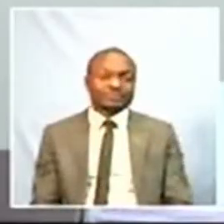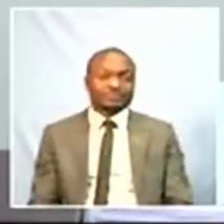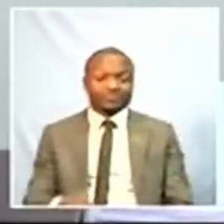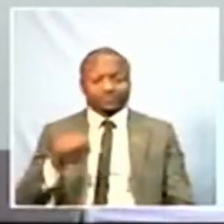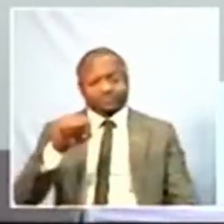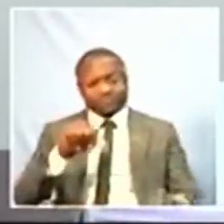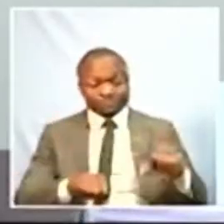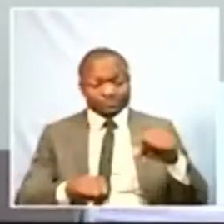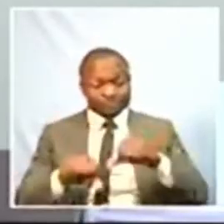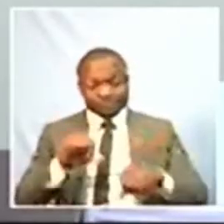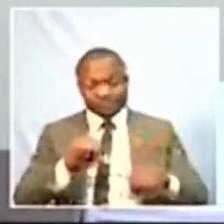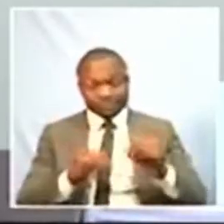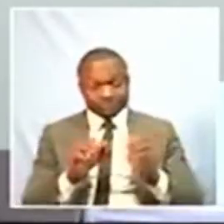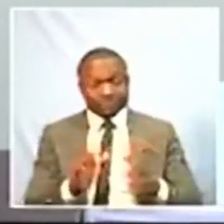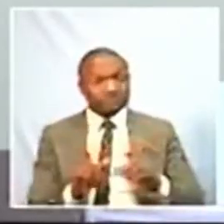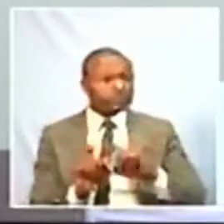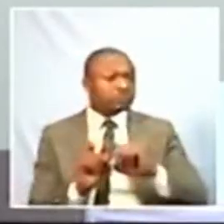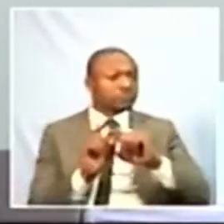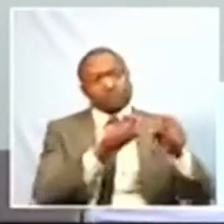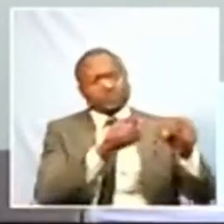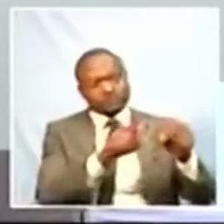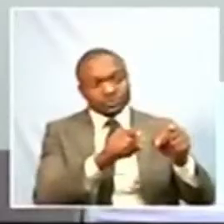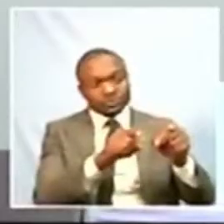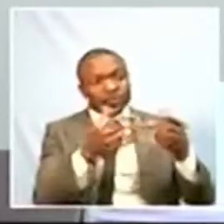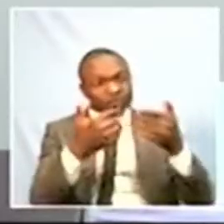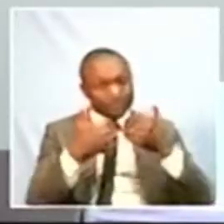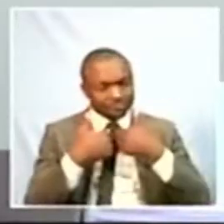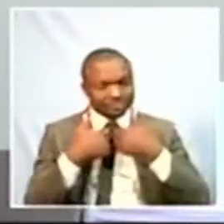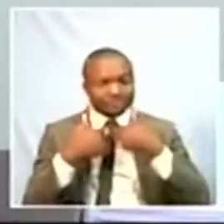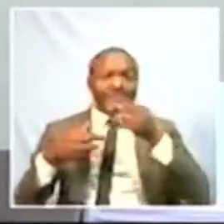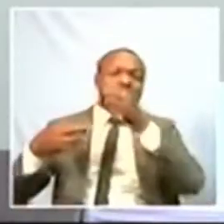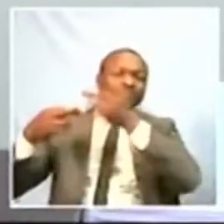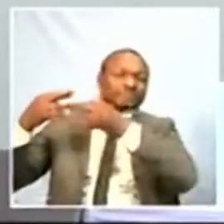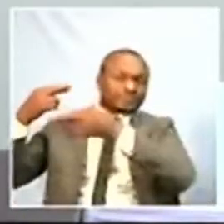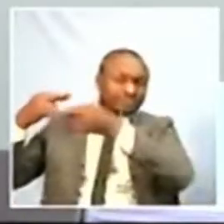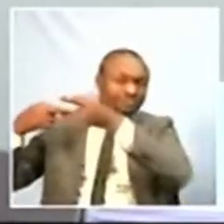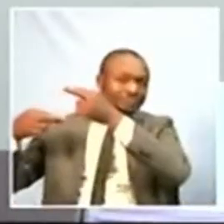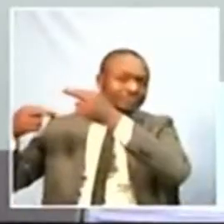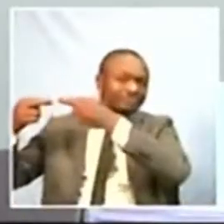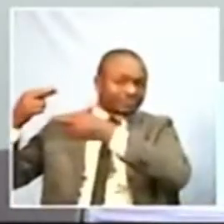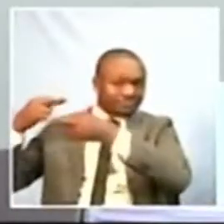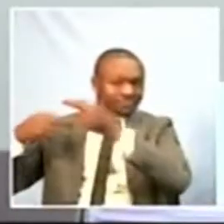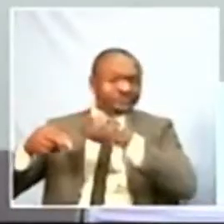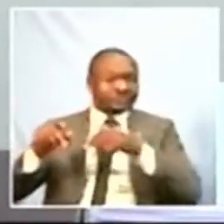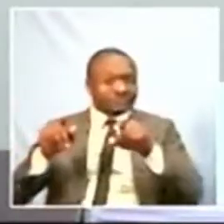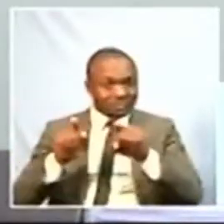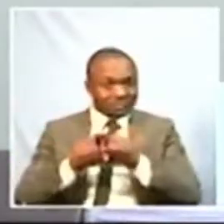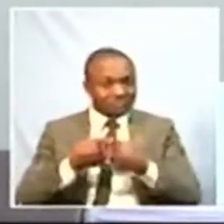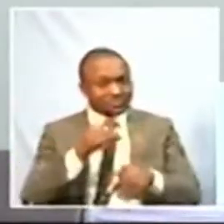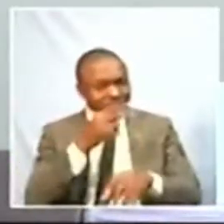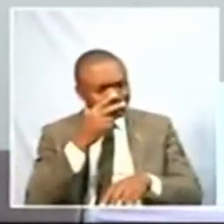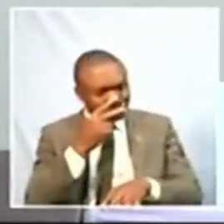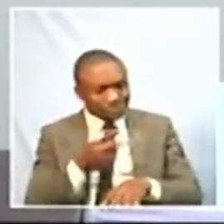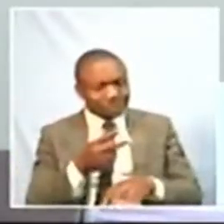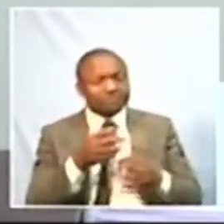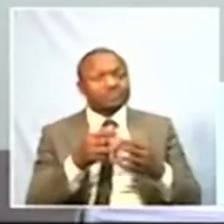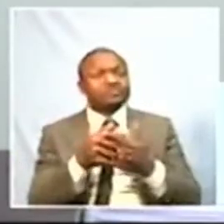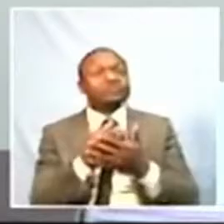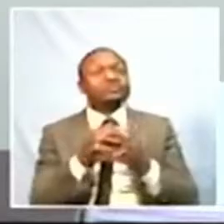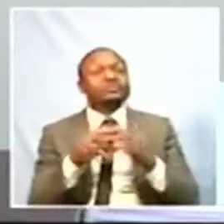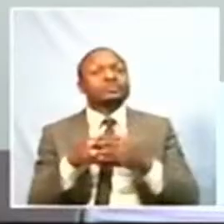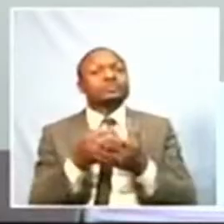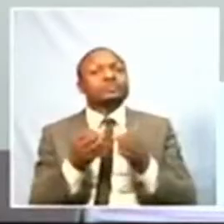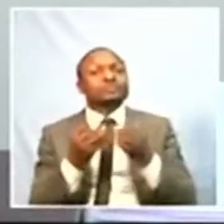auditors to just go and have a review of the same, see how many years these people